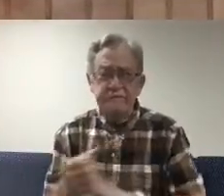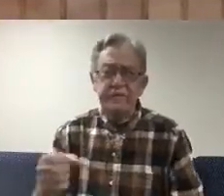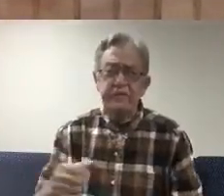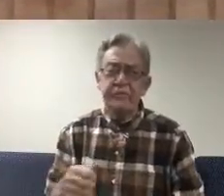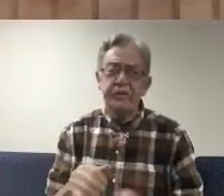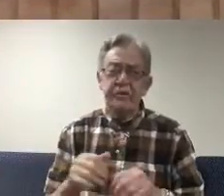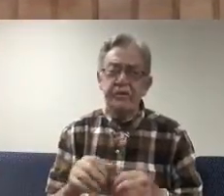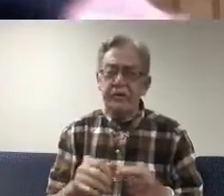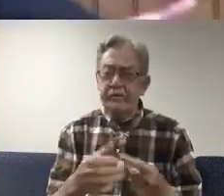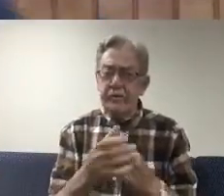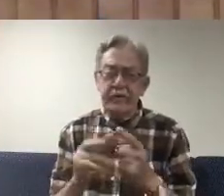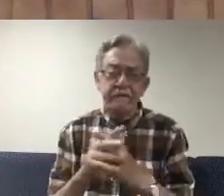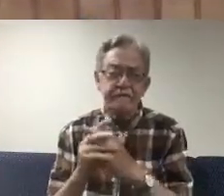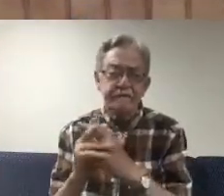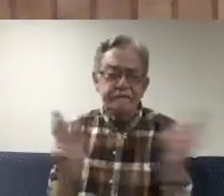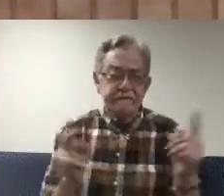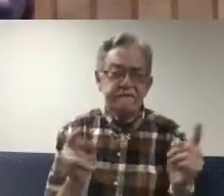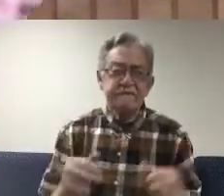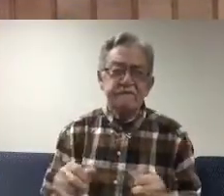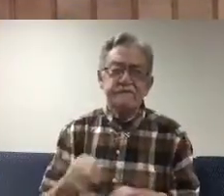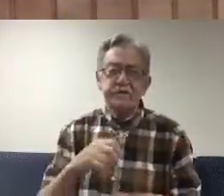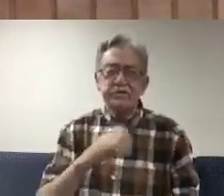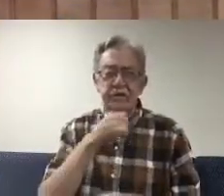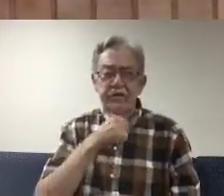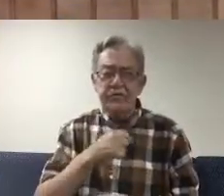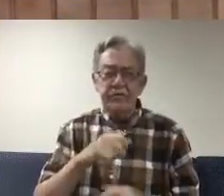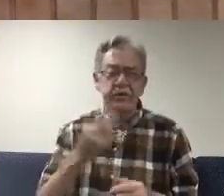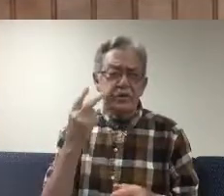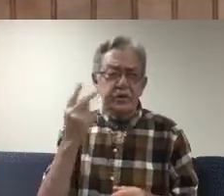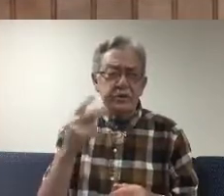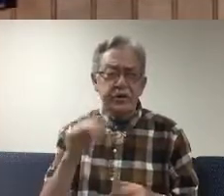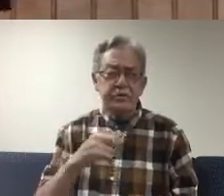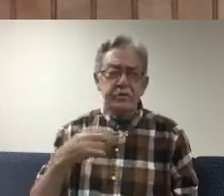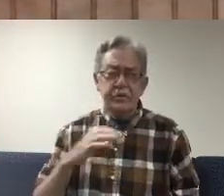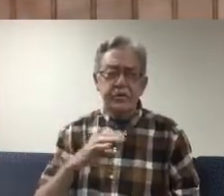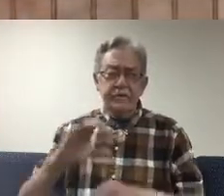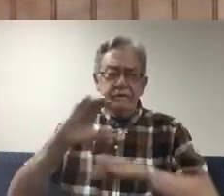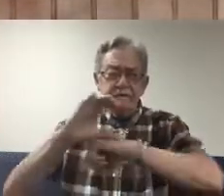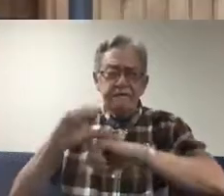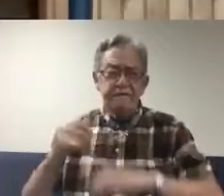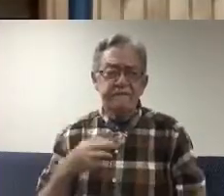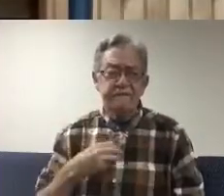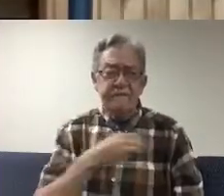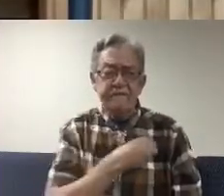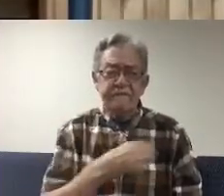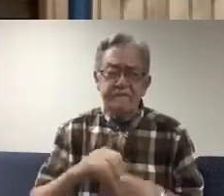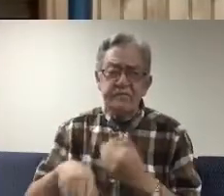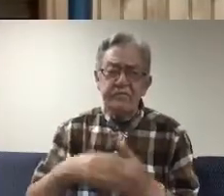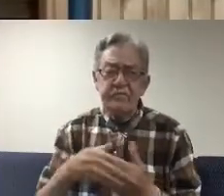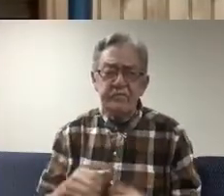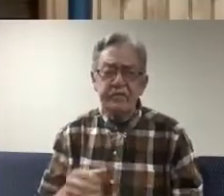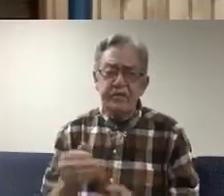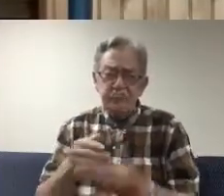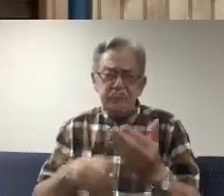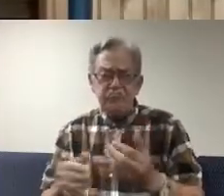your cultural view. I want you to be born again. Because in being born